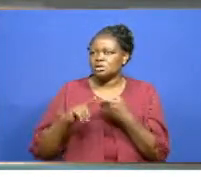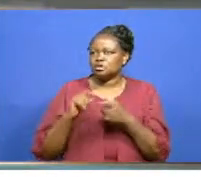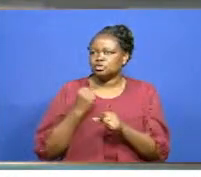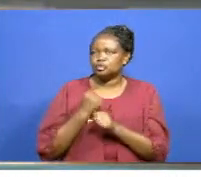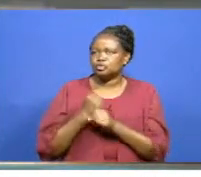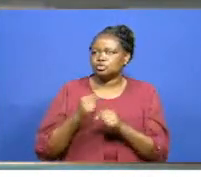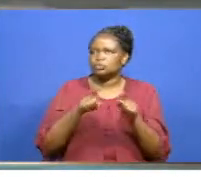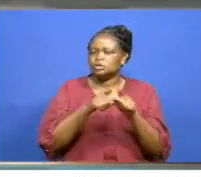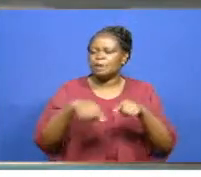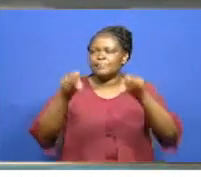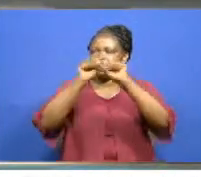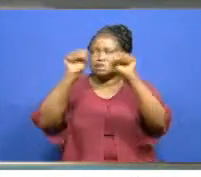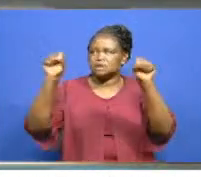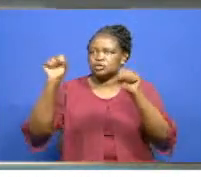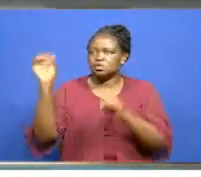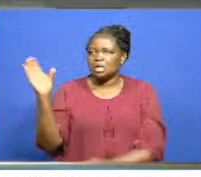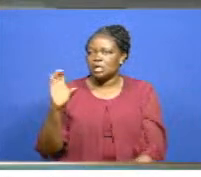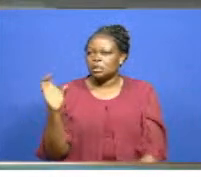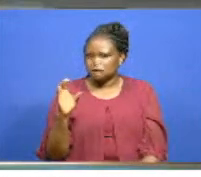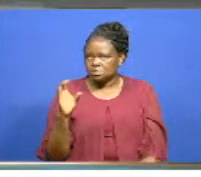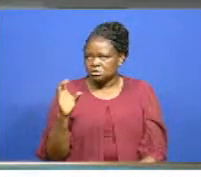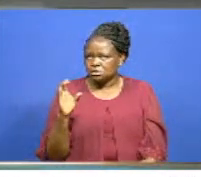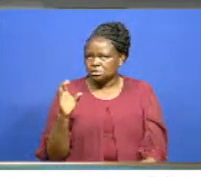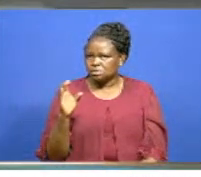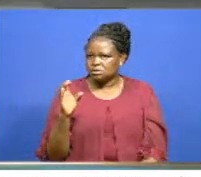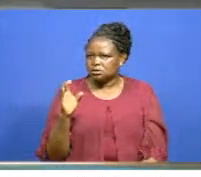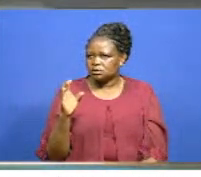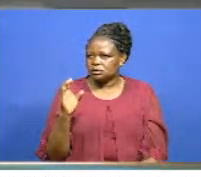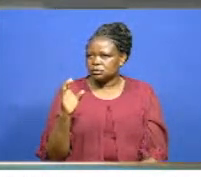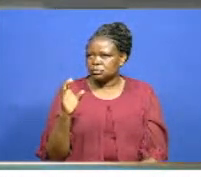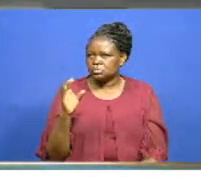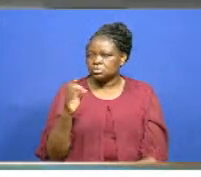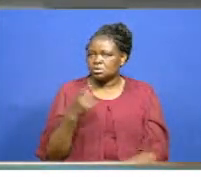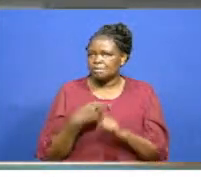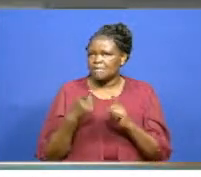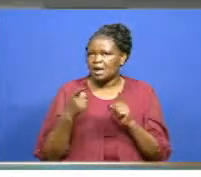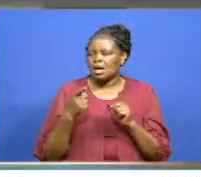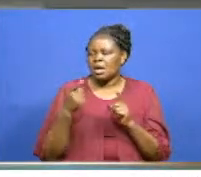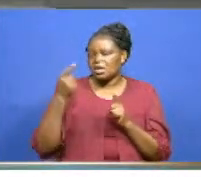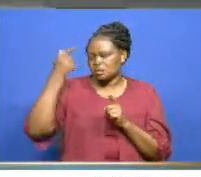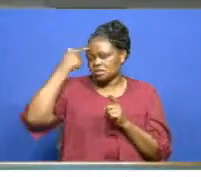presidential... To test the waters there. Exactly, as a presidential candidate. But then I think